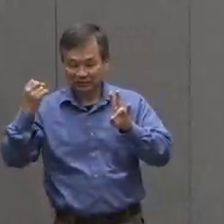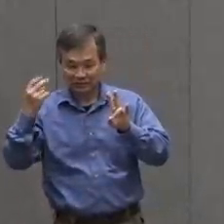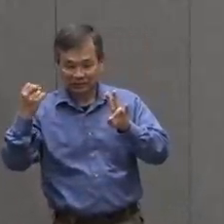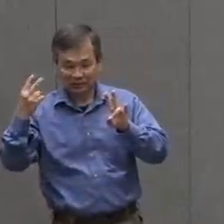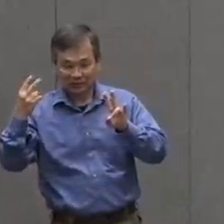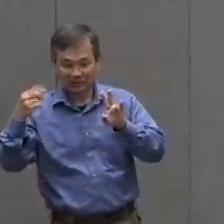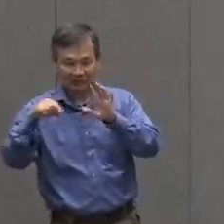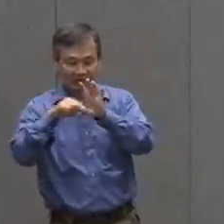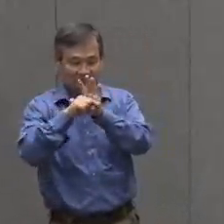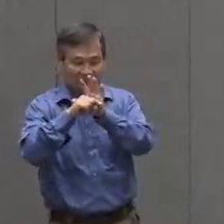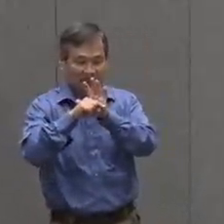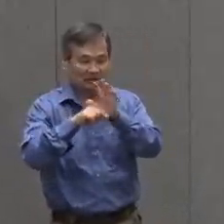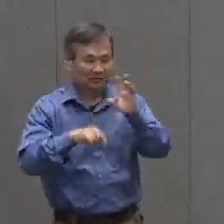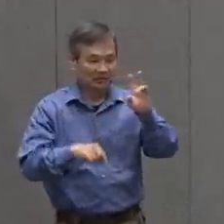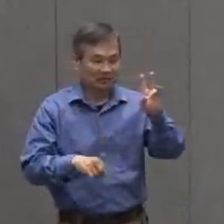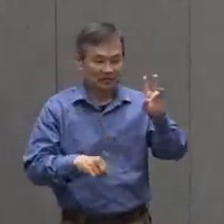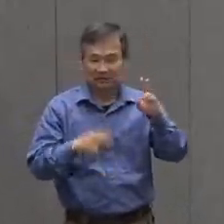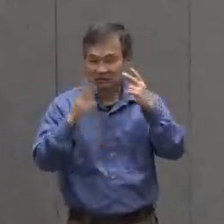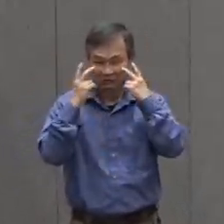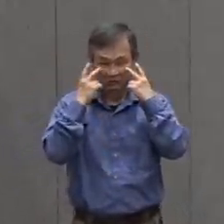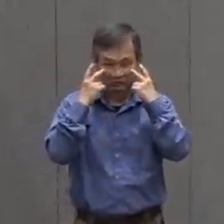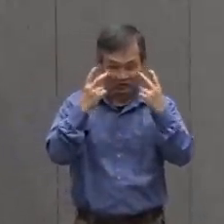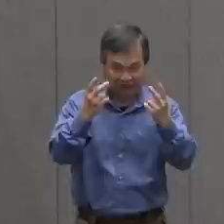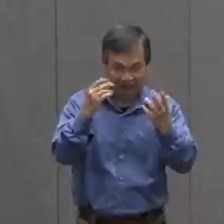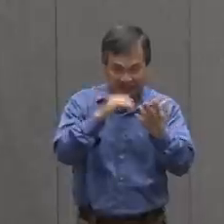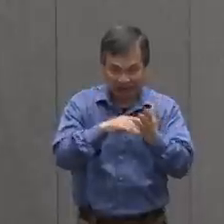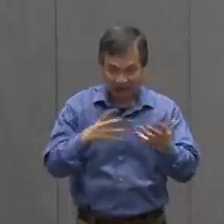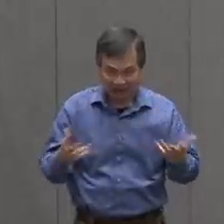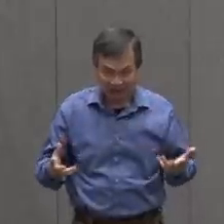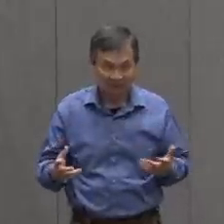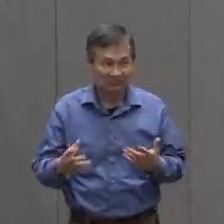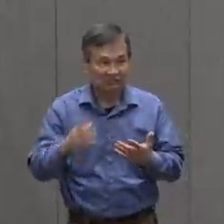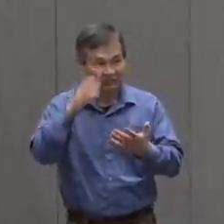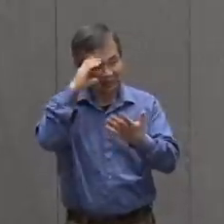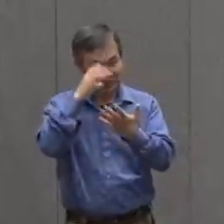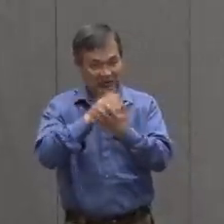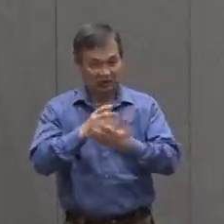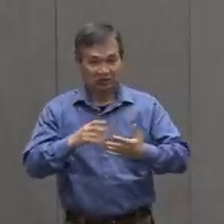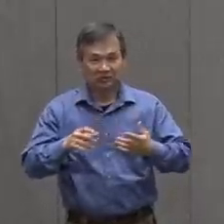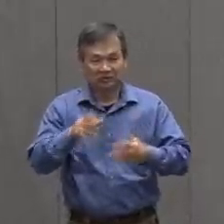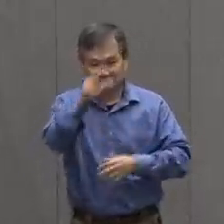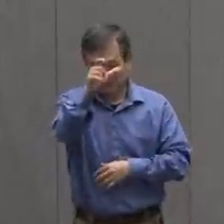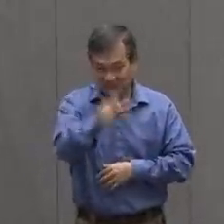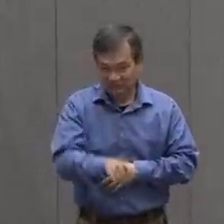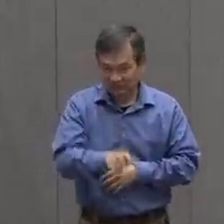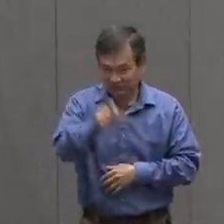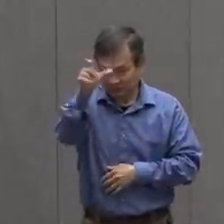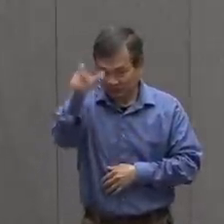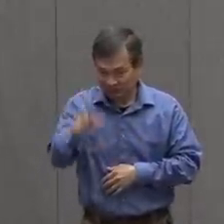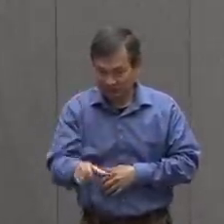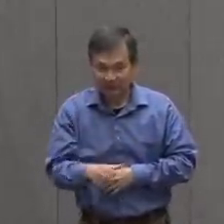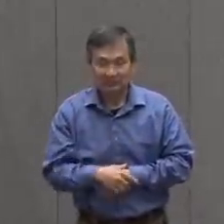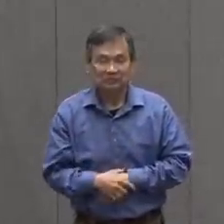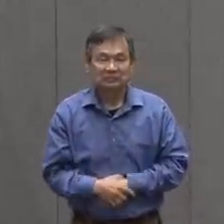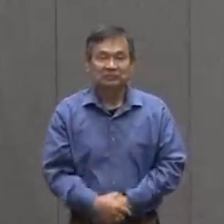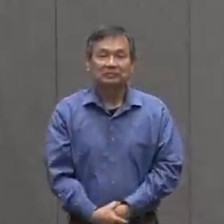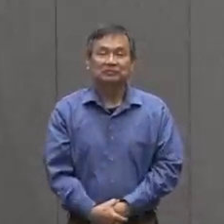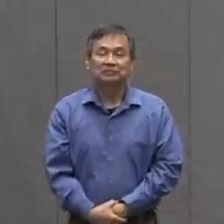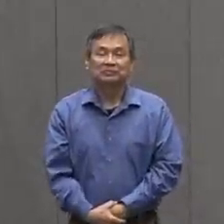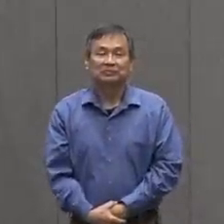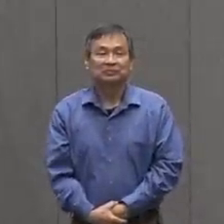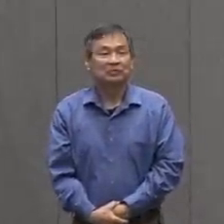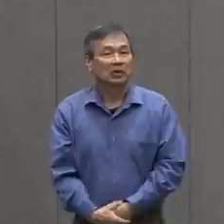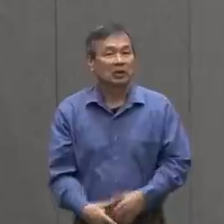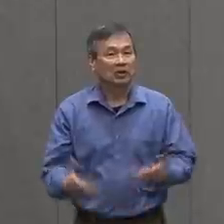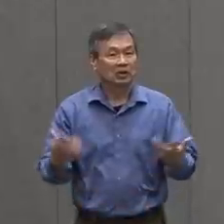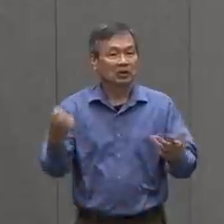Okay, let's see what we get. So I'm starting with 12 stickers. And I'm going